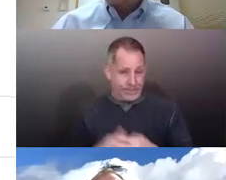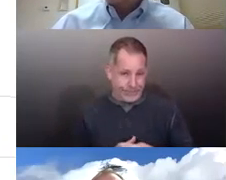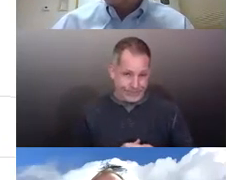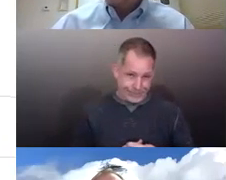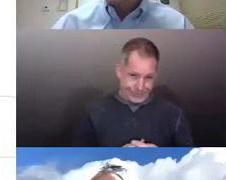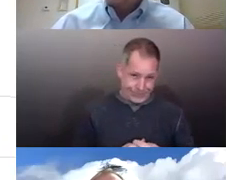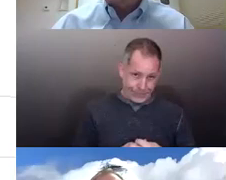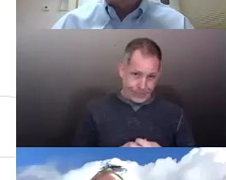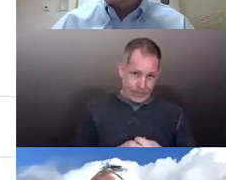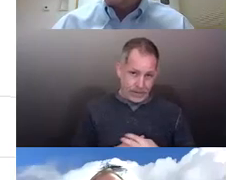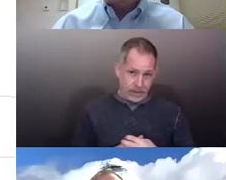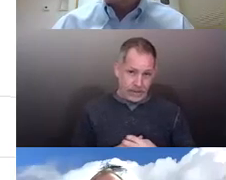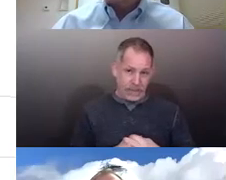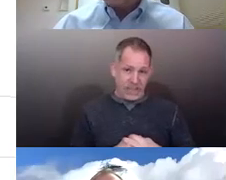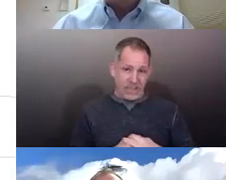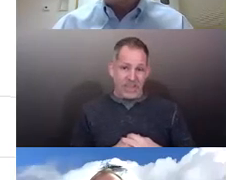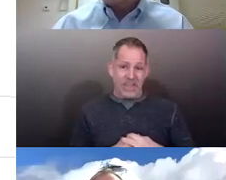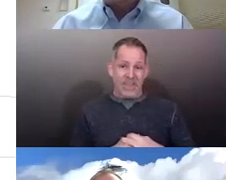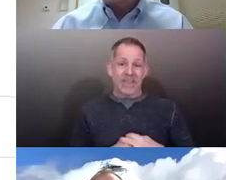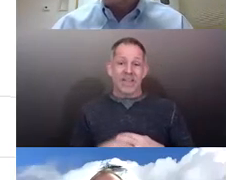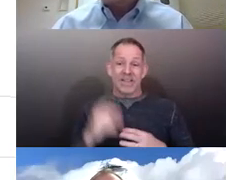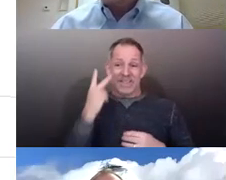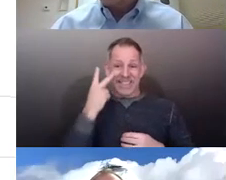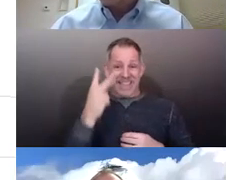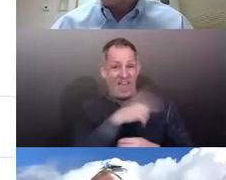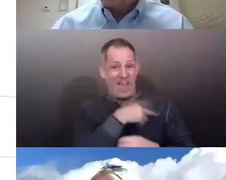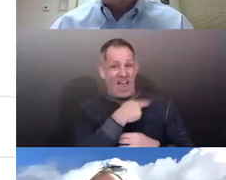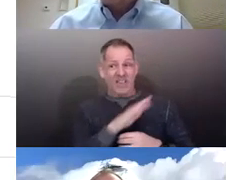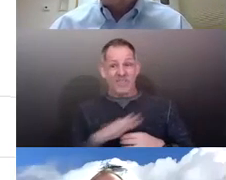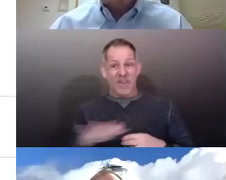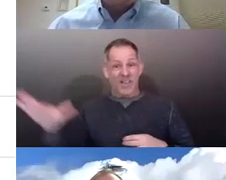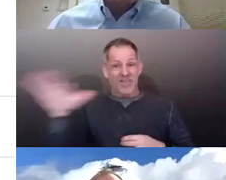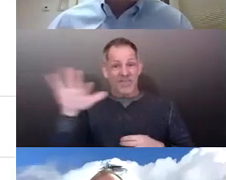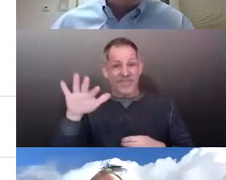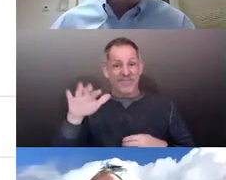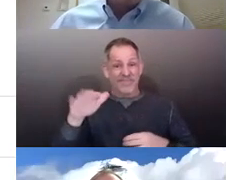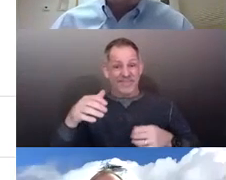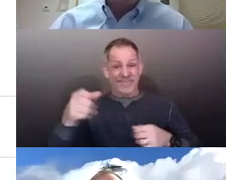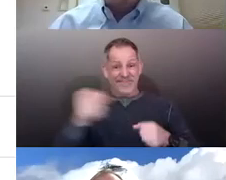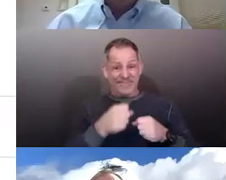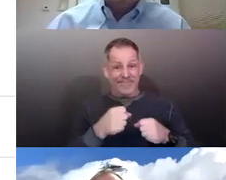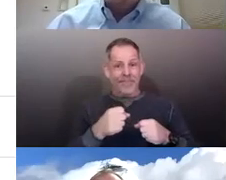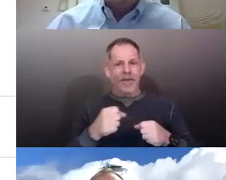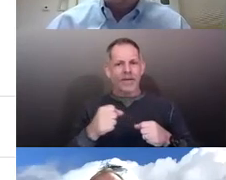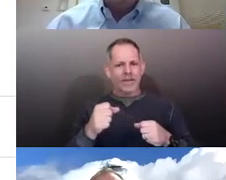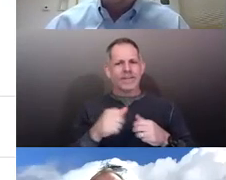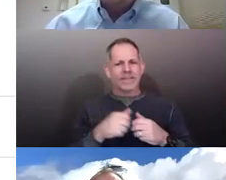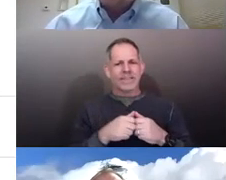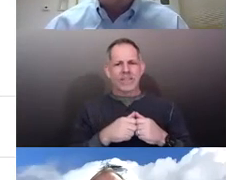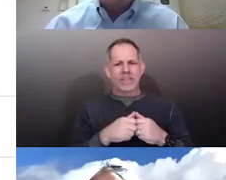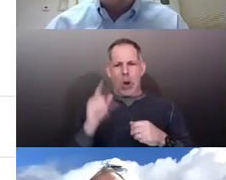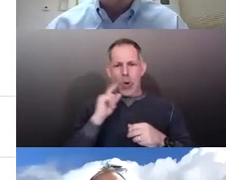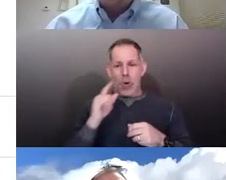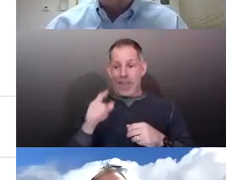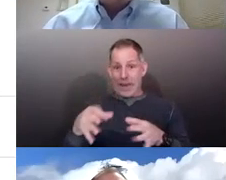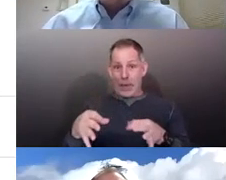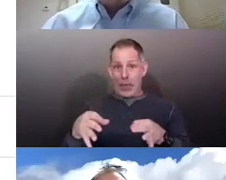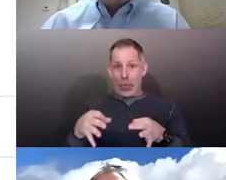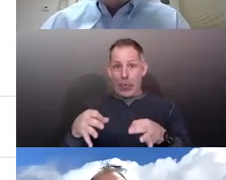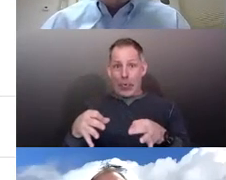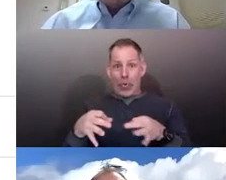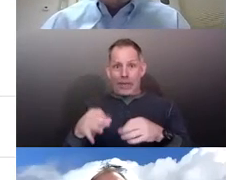see hospitalizations and deaths lag behind the increase in cases because it takes a while to get sick enough to end up in the hospital.